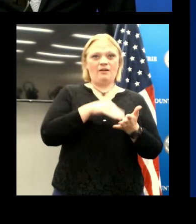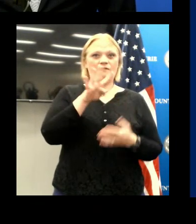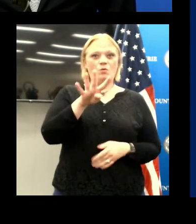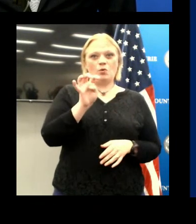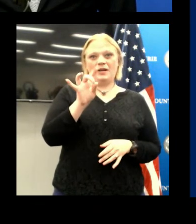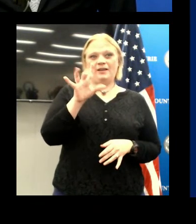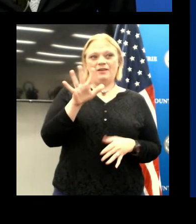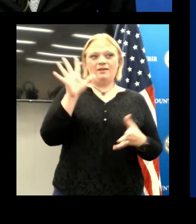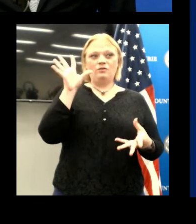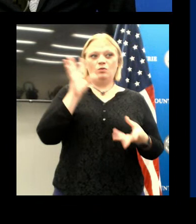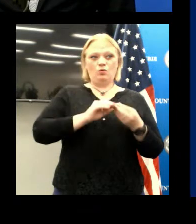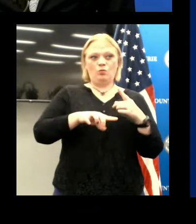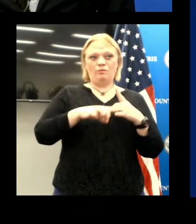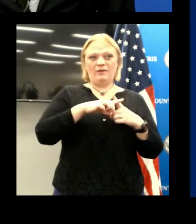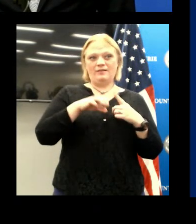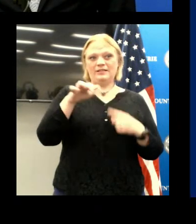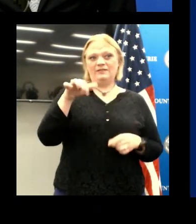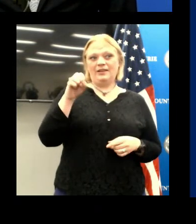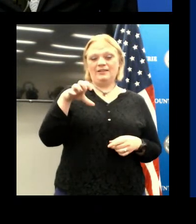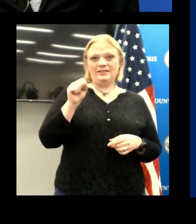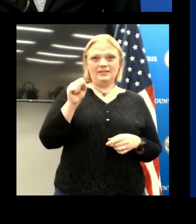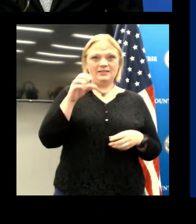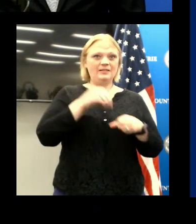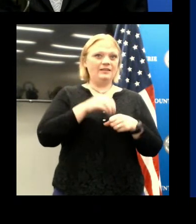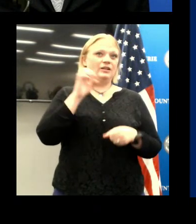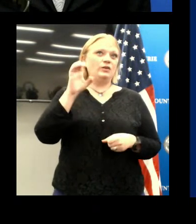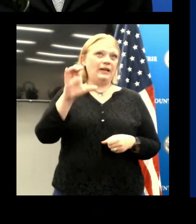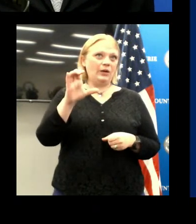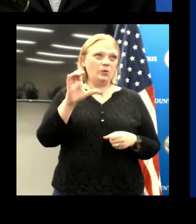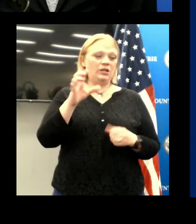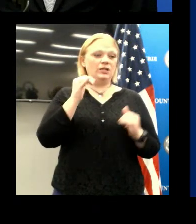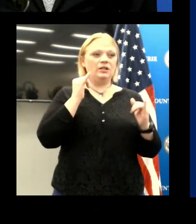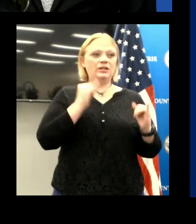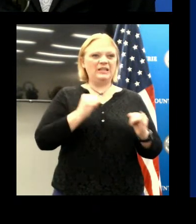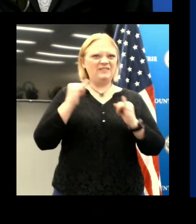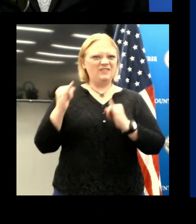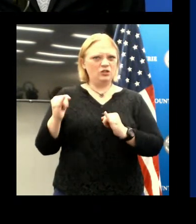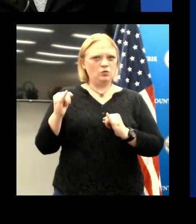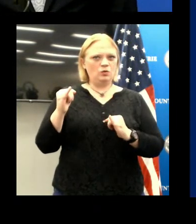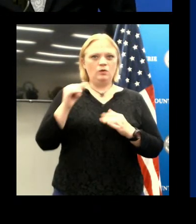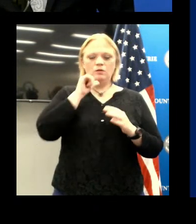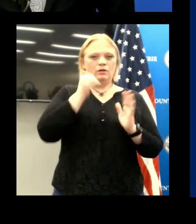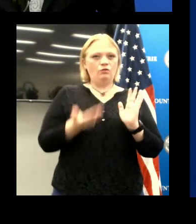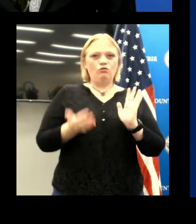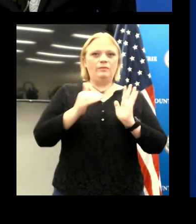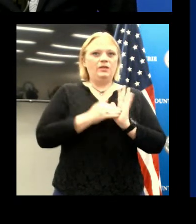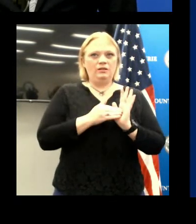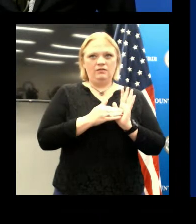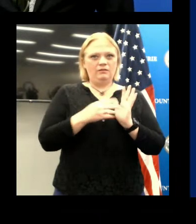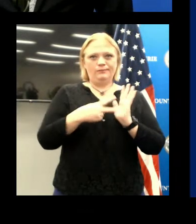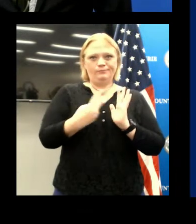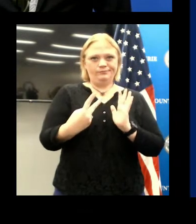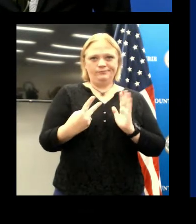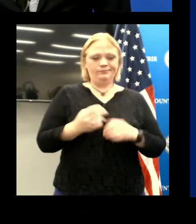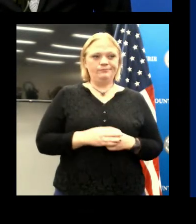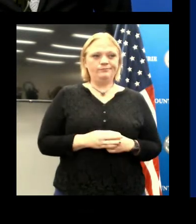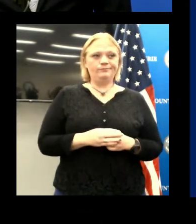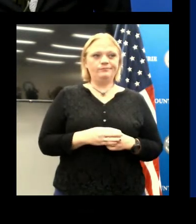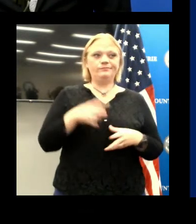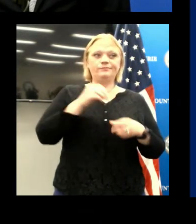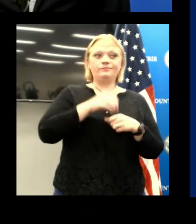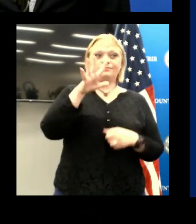12,485 total positive cases in Erie County, individualized cases. These are not repeat cases. Out of